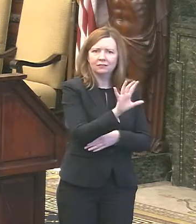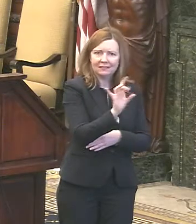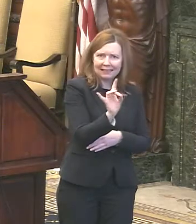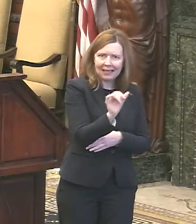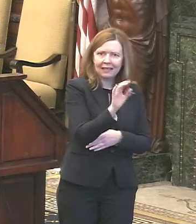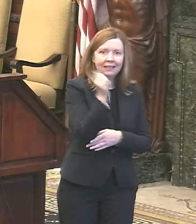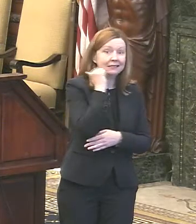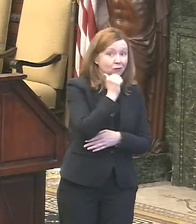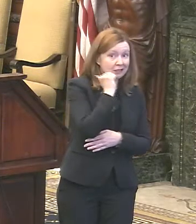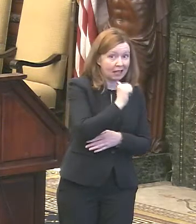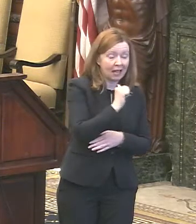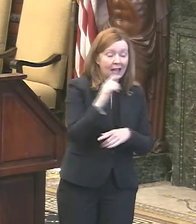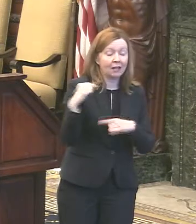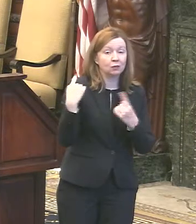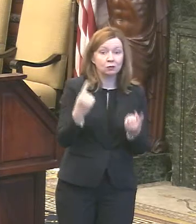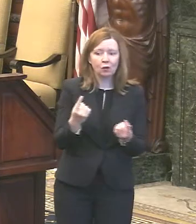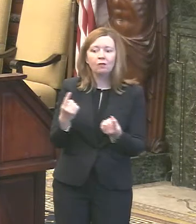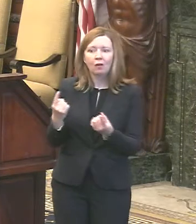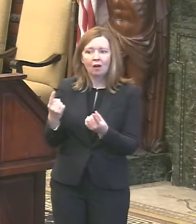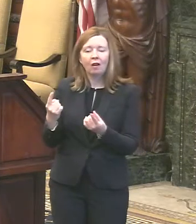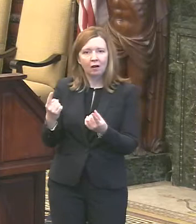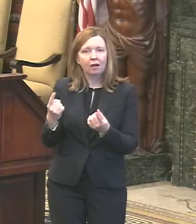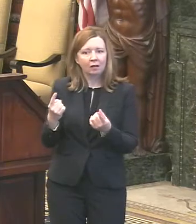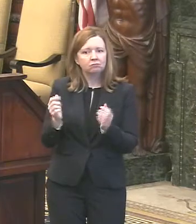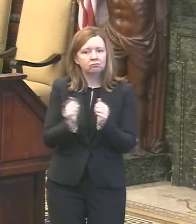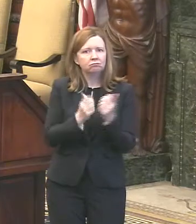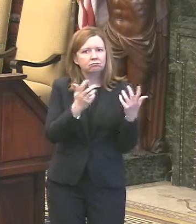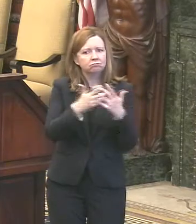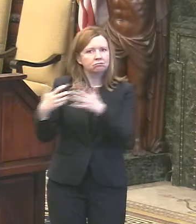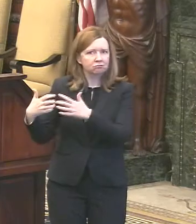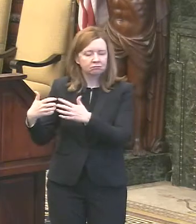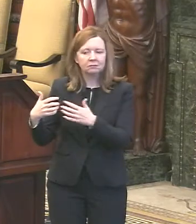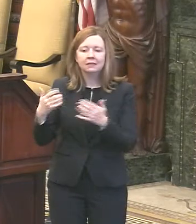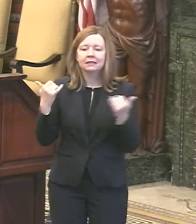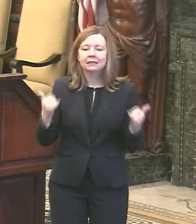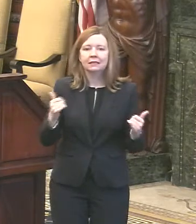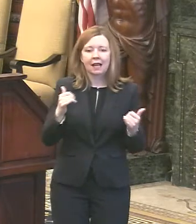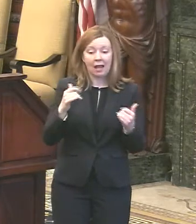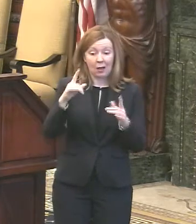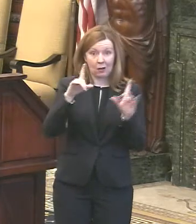cases per day so far. Expect more to come in later. And of those tested,